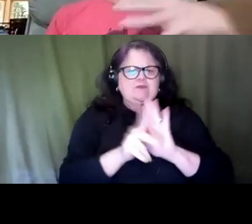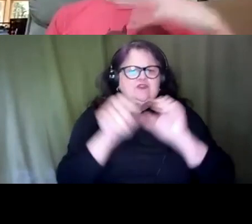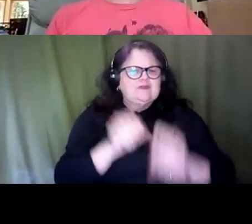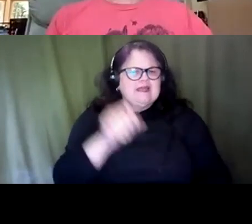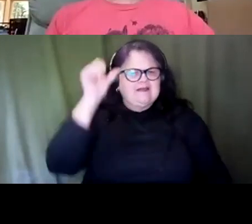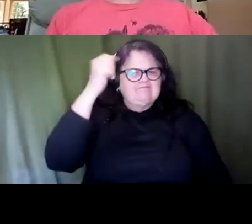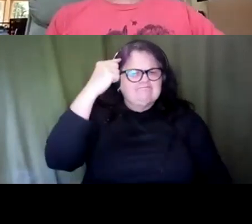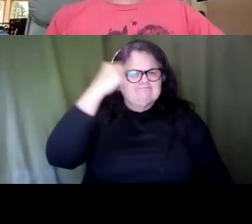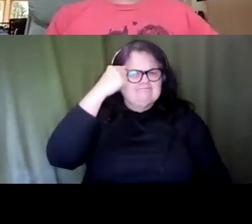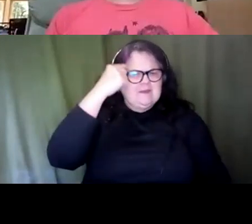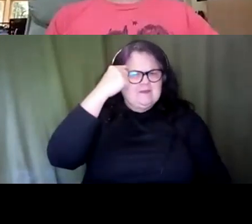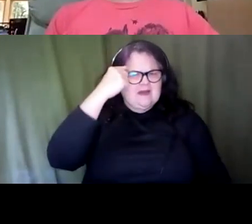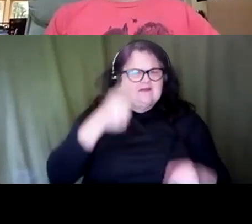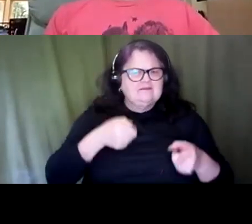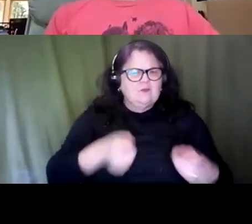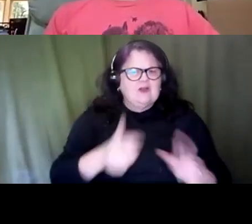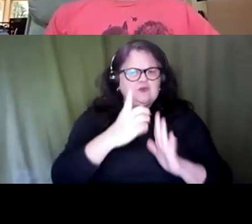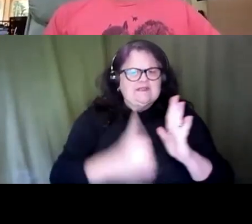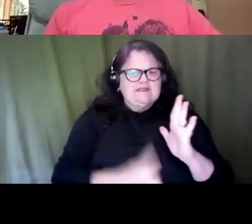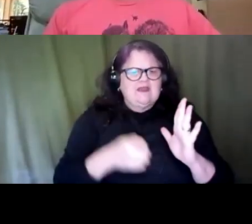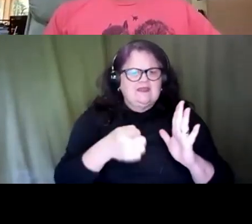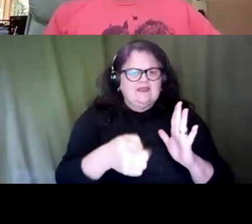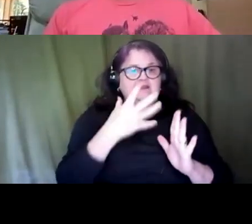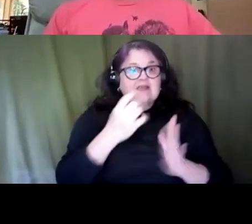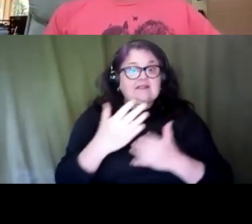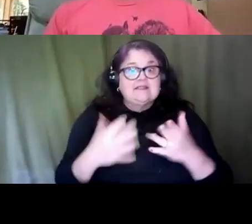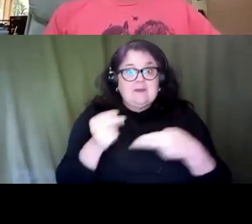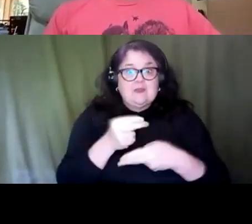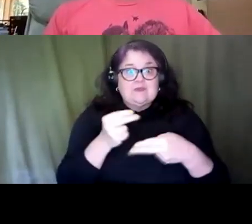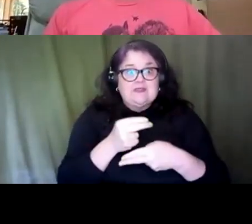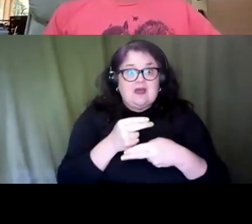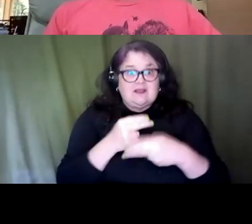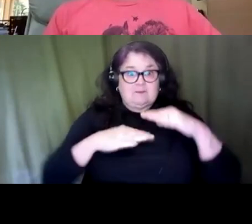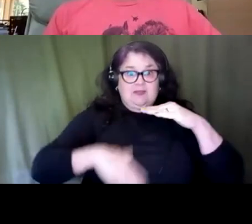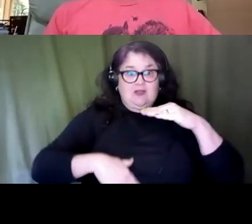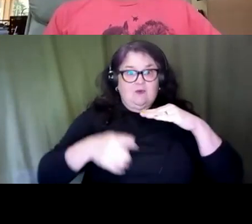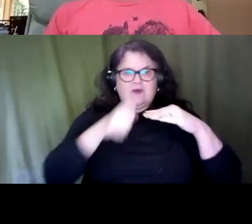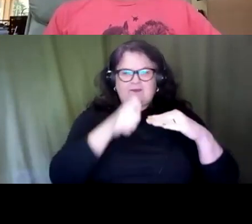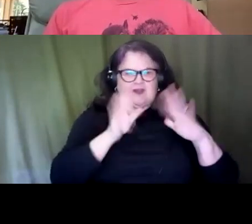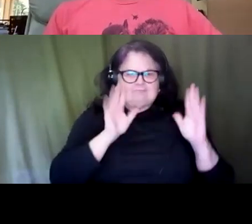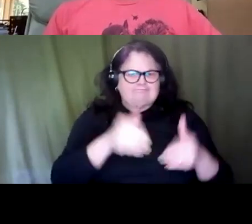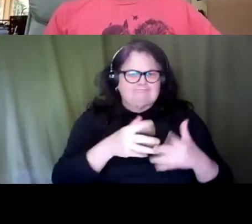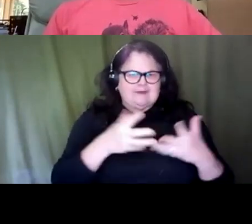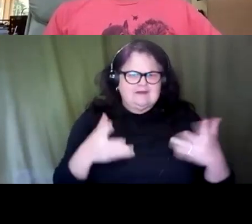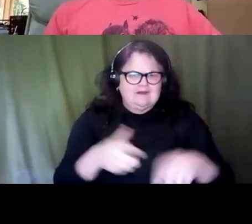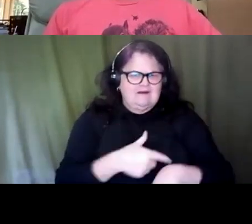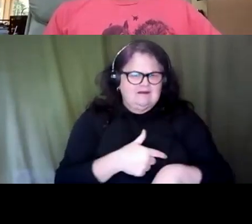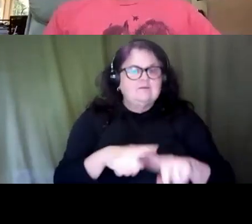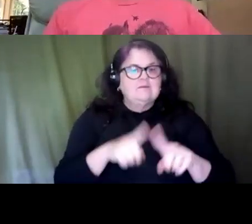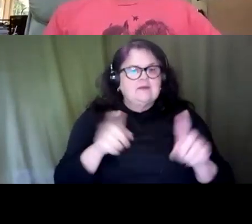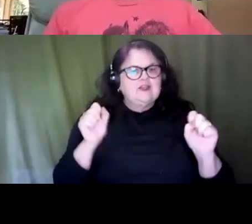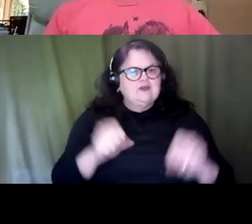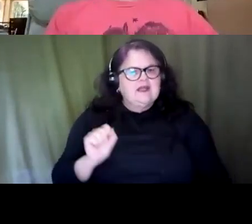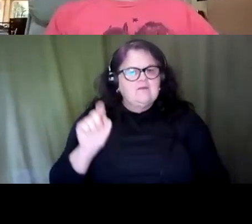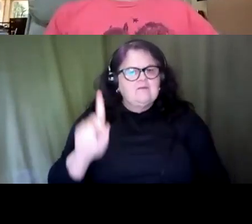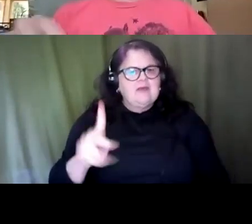as you're designing all of this. And some of the slides below, I'm going to not dwell on them very long, but you can come back and